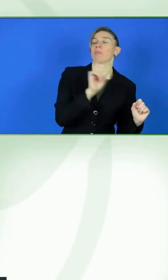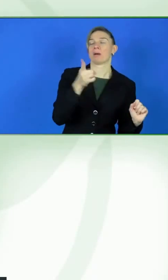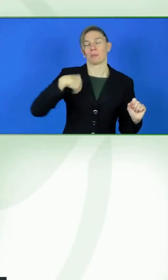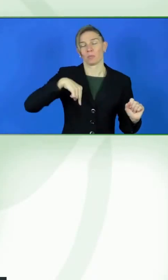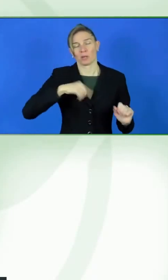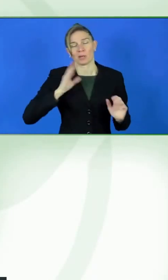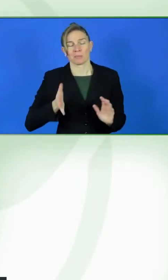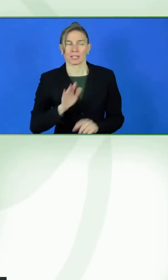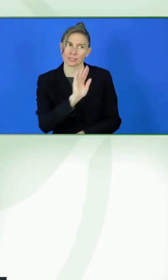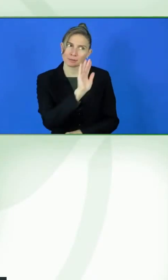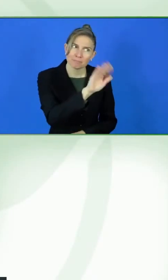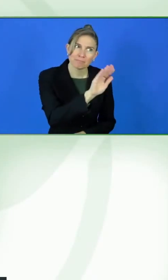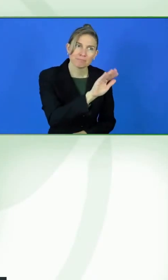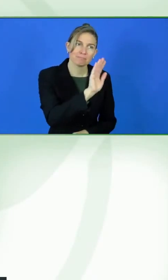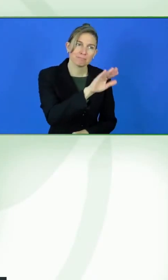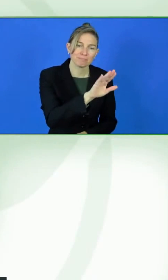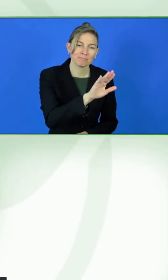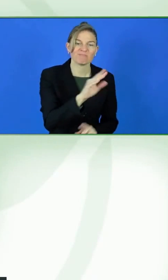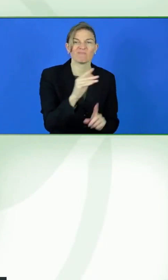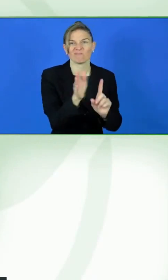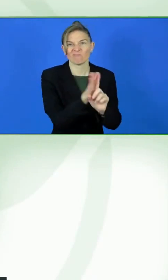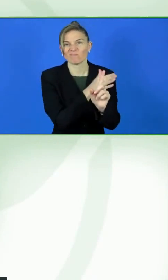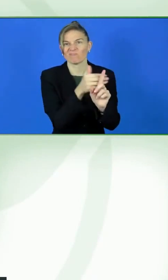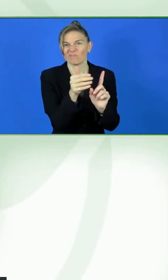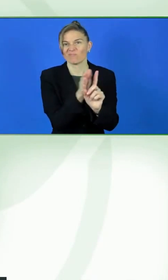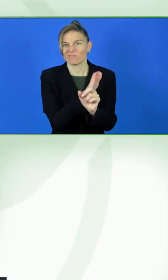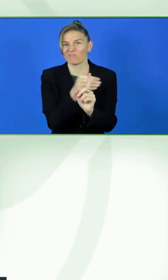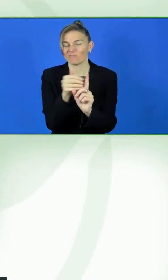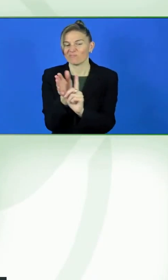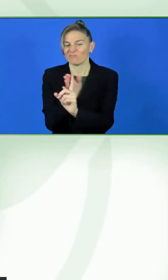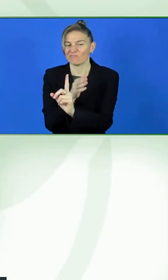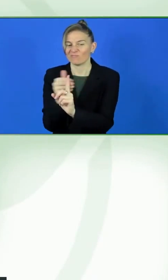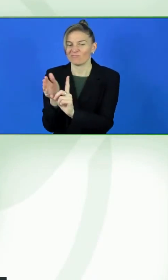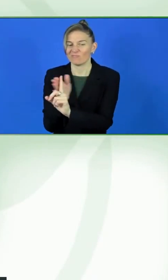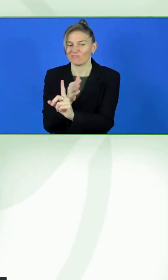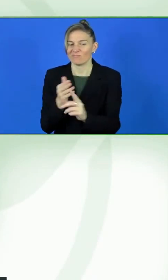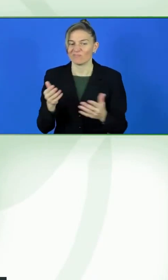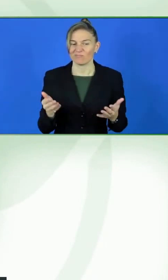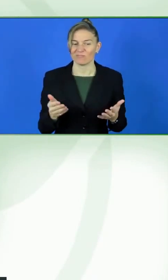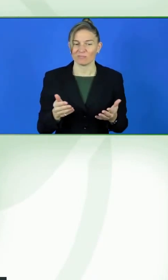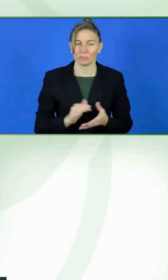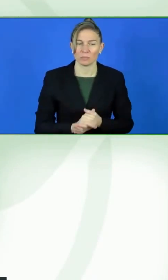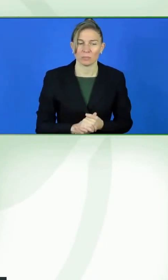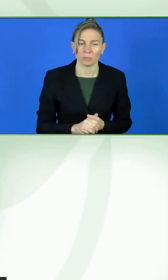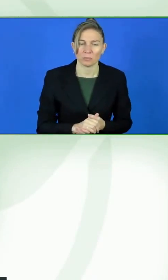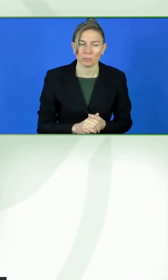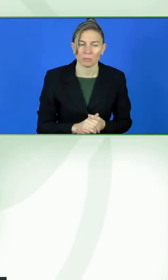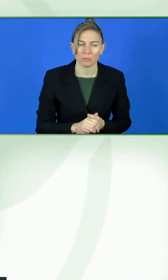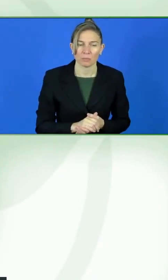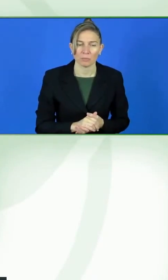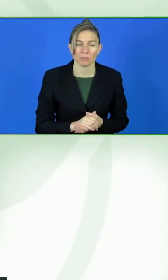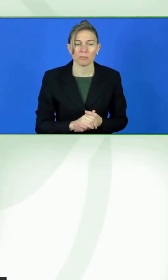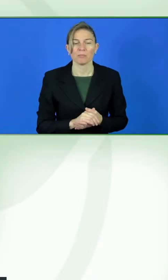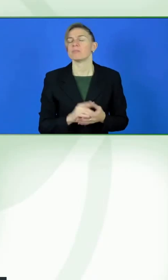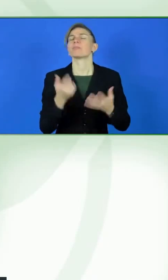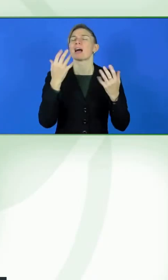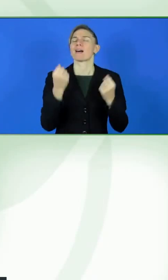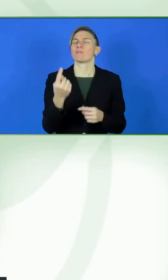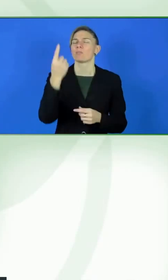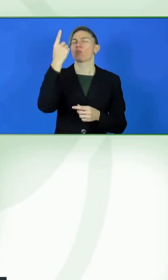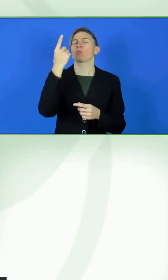our lobby roles. In Spain, we have very important,